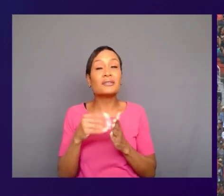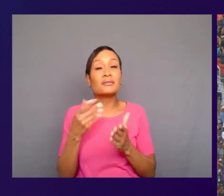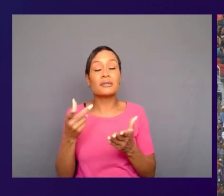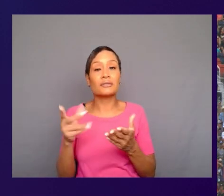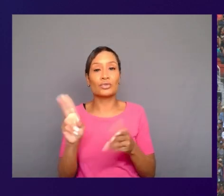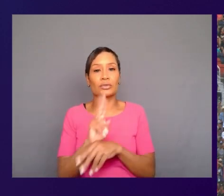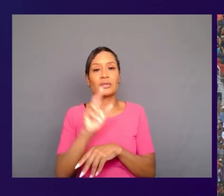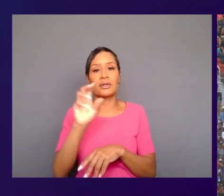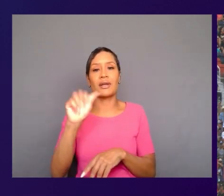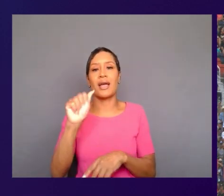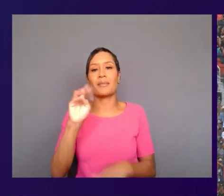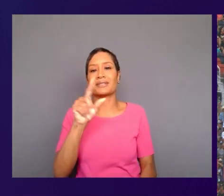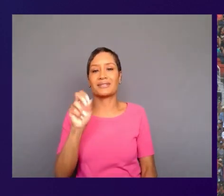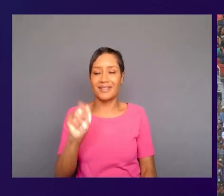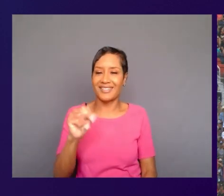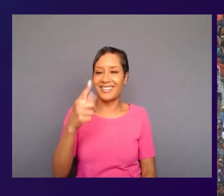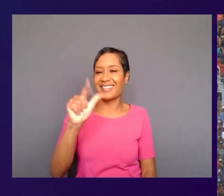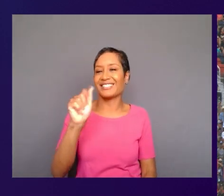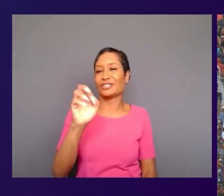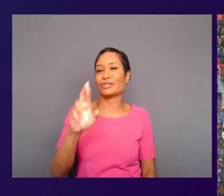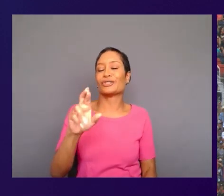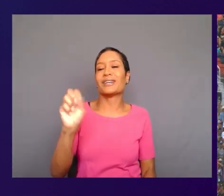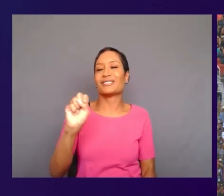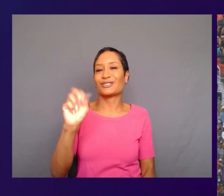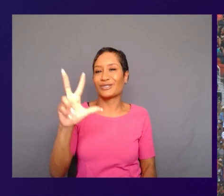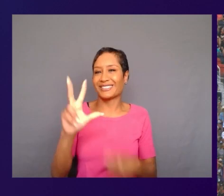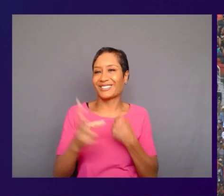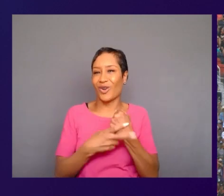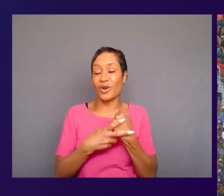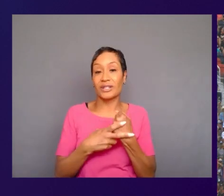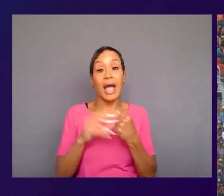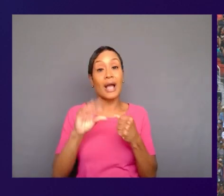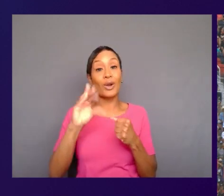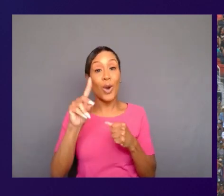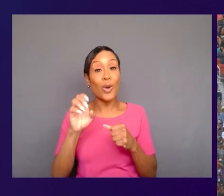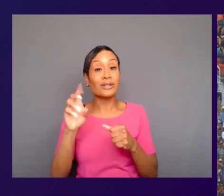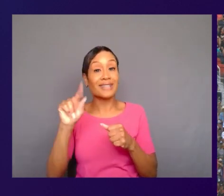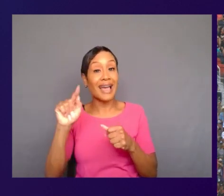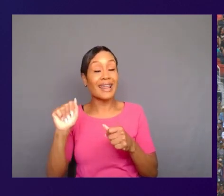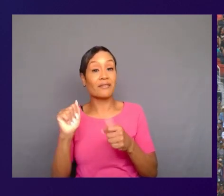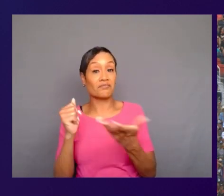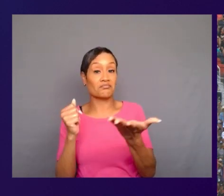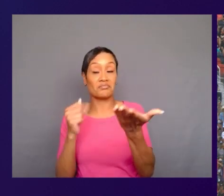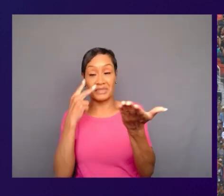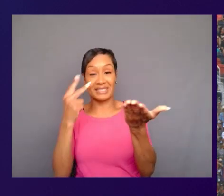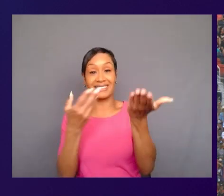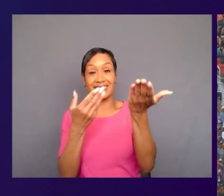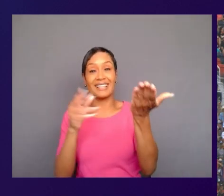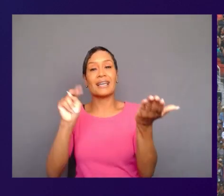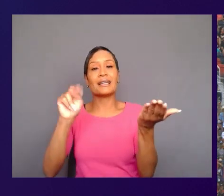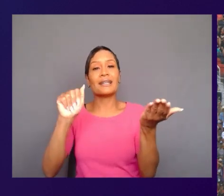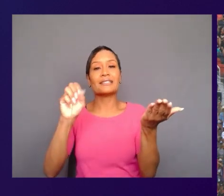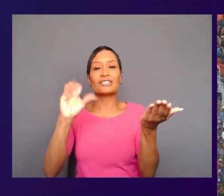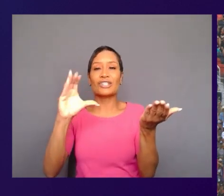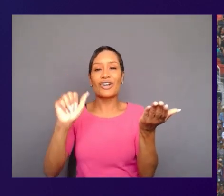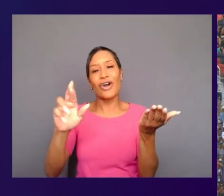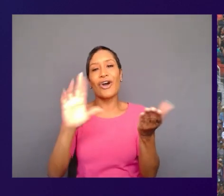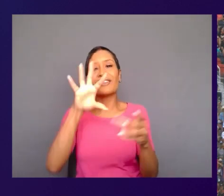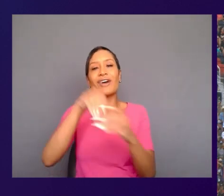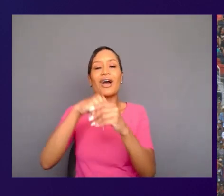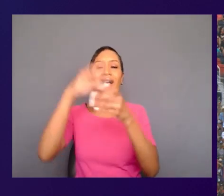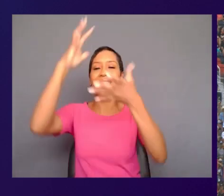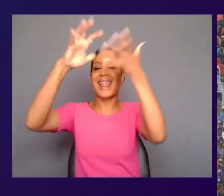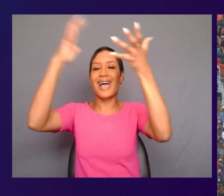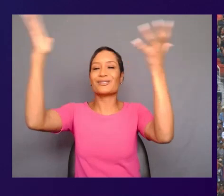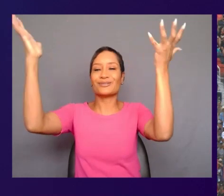S3 Glacier storage classes and are putting their cold data to work. First up, here's NASCAR's epic journey into the world of cloud storage.